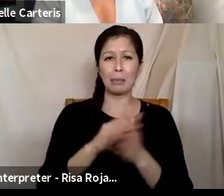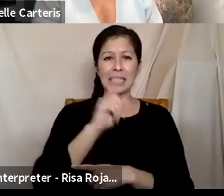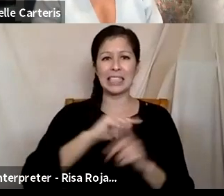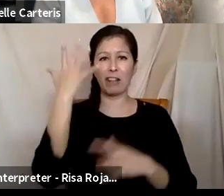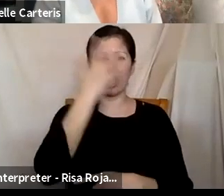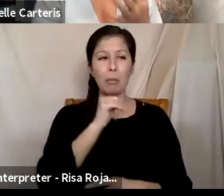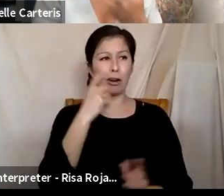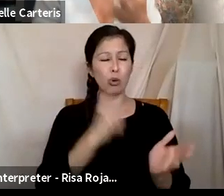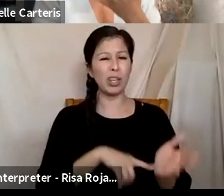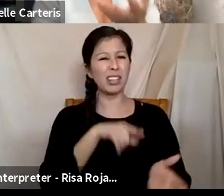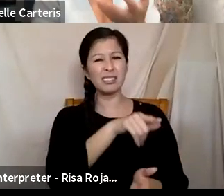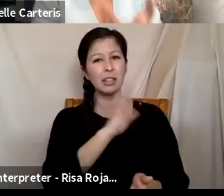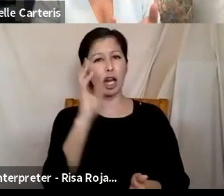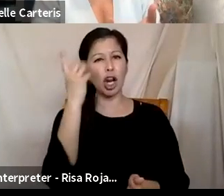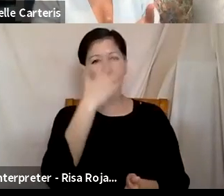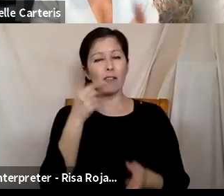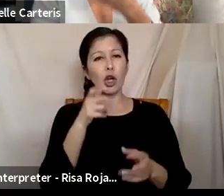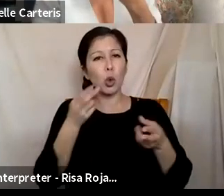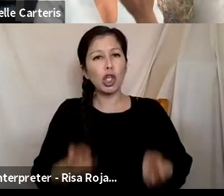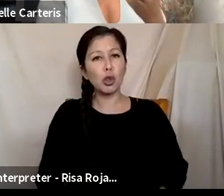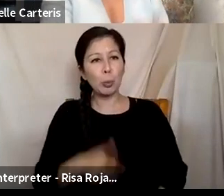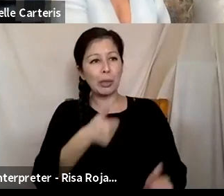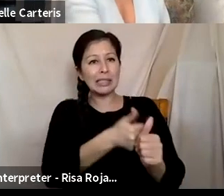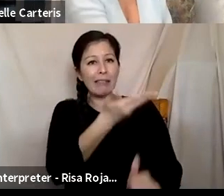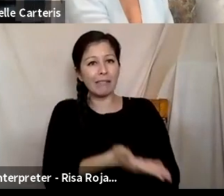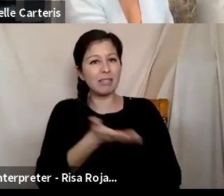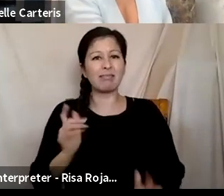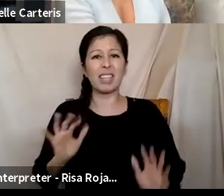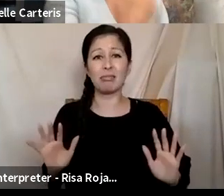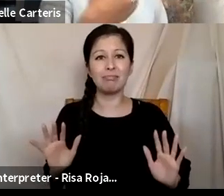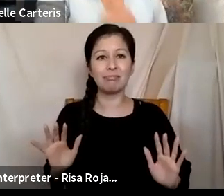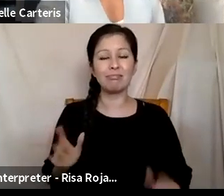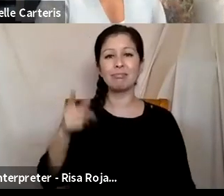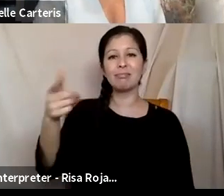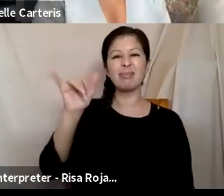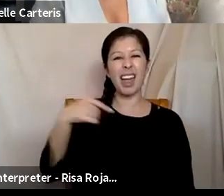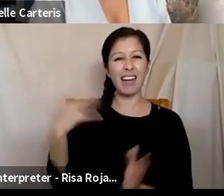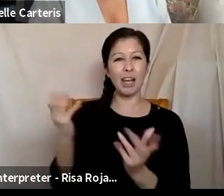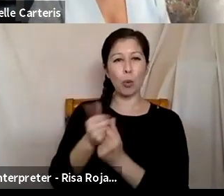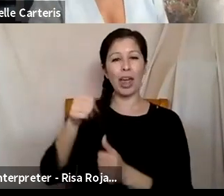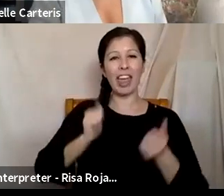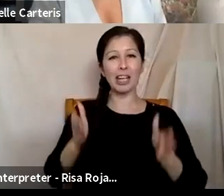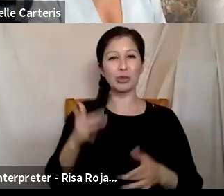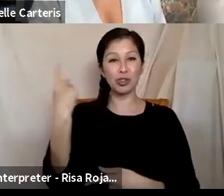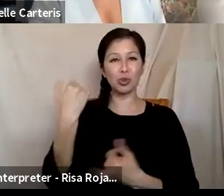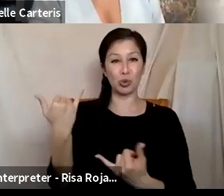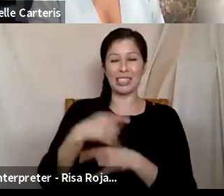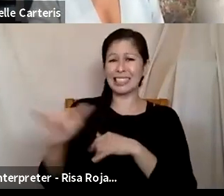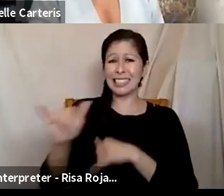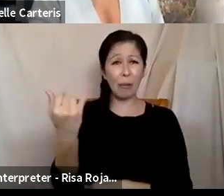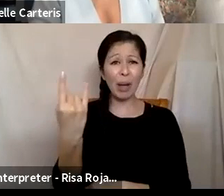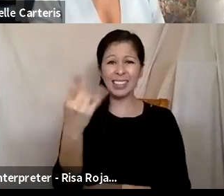realize you're just looking for the human being, right? So I had this conversation with an actress today, the same